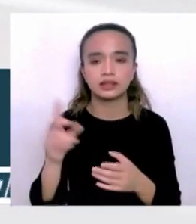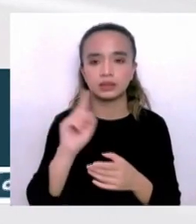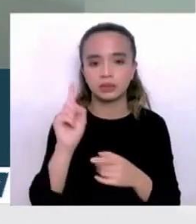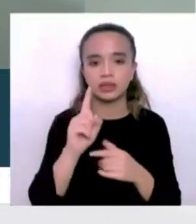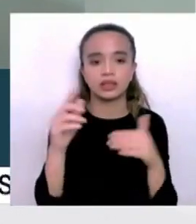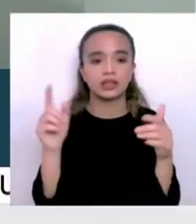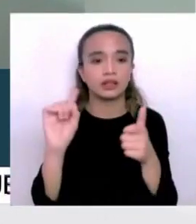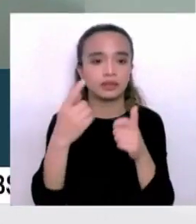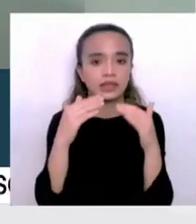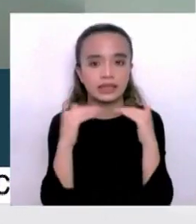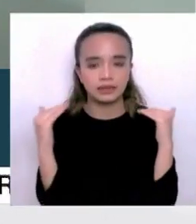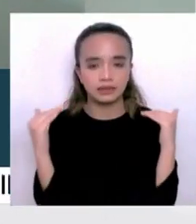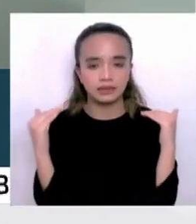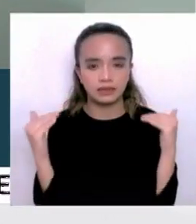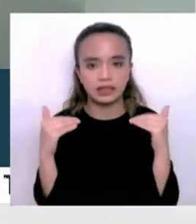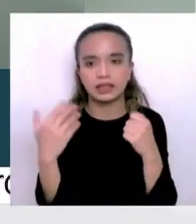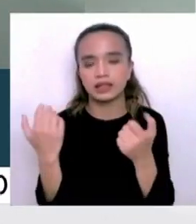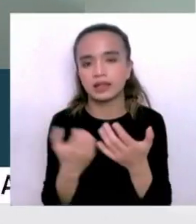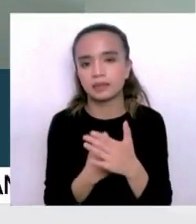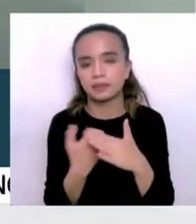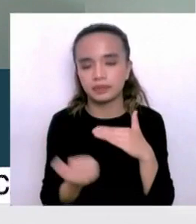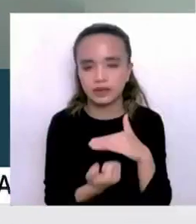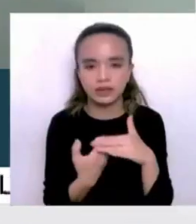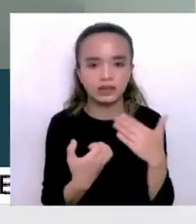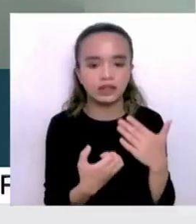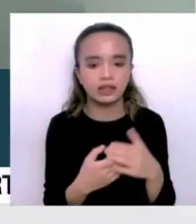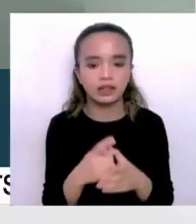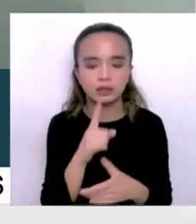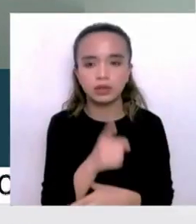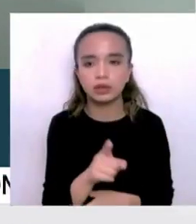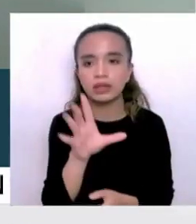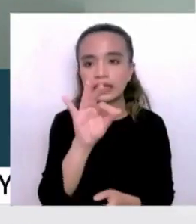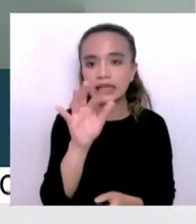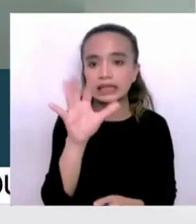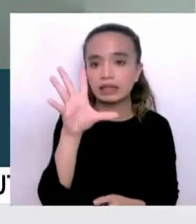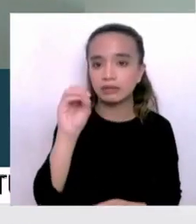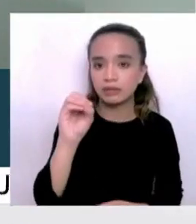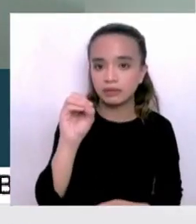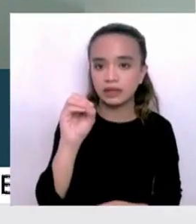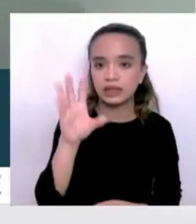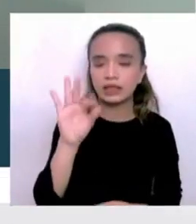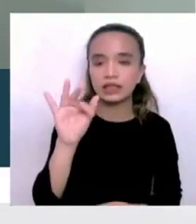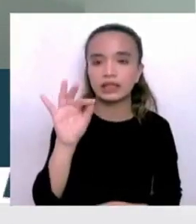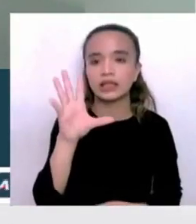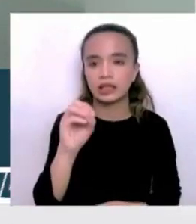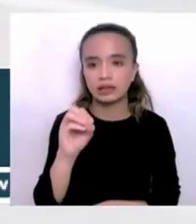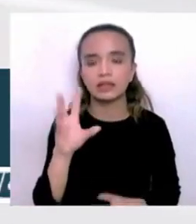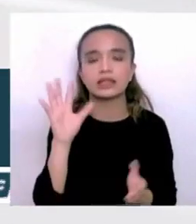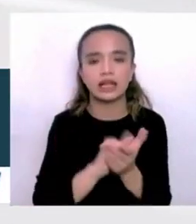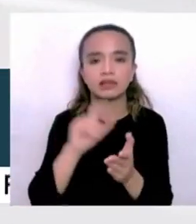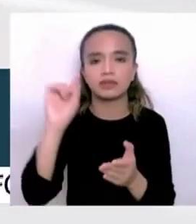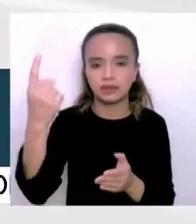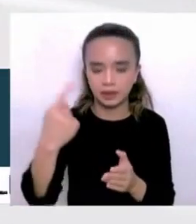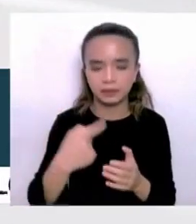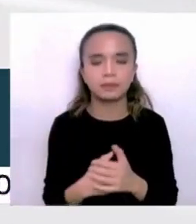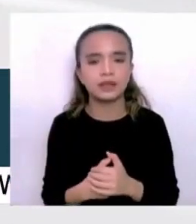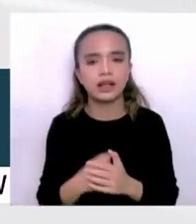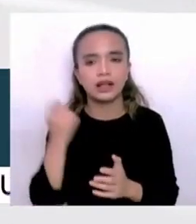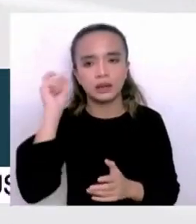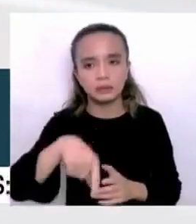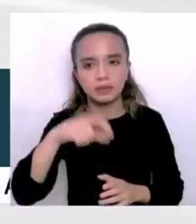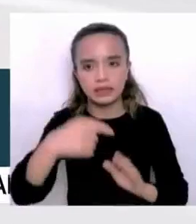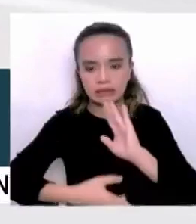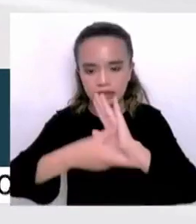level, elementary level, 1950 pa yung ano natin, curriculum. That's number one. No? We have to revise